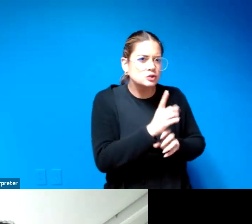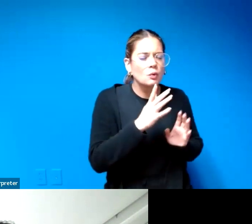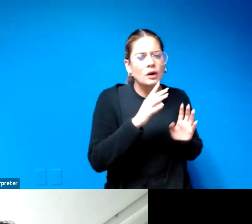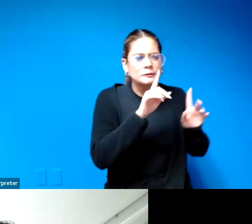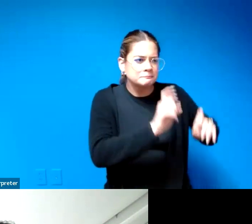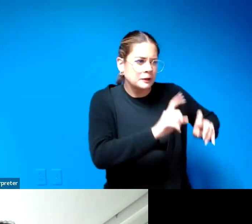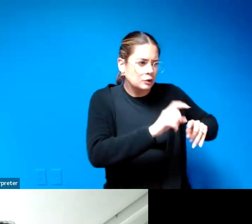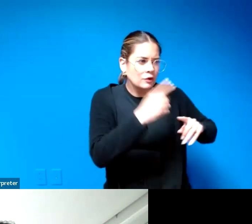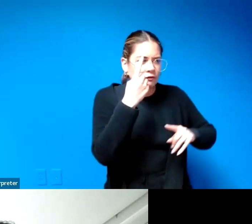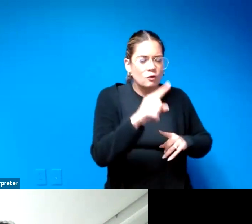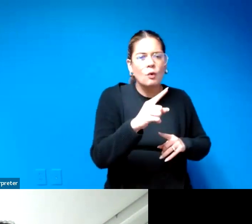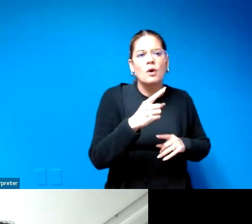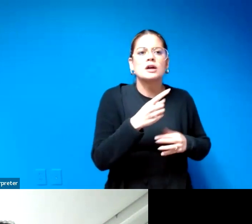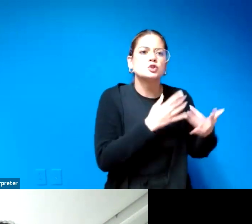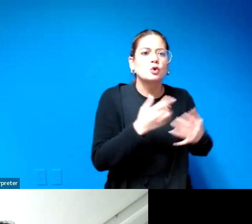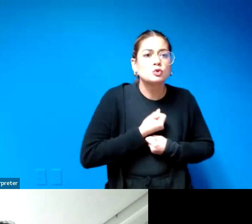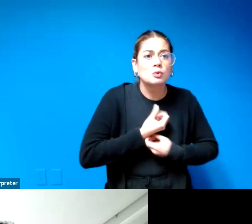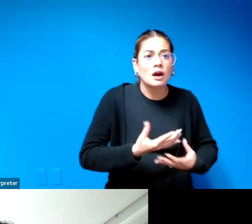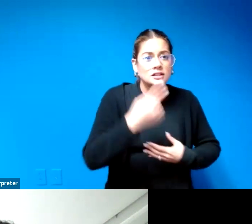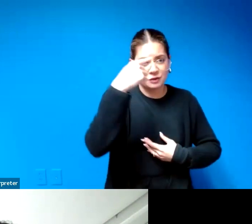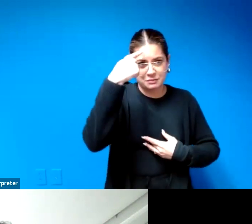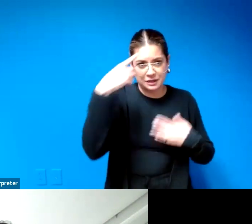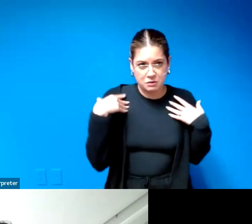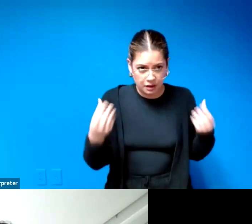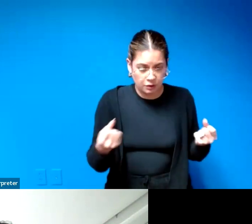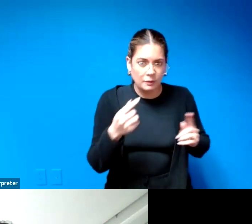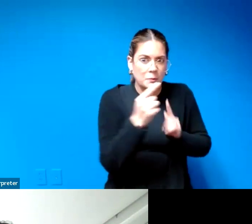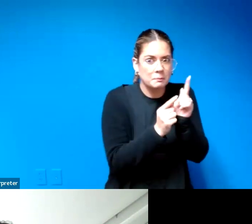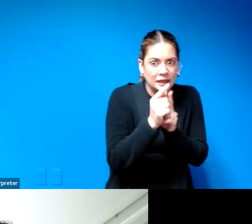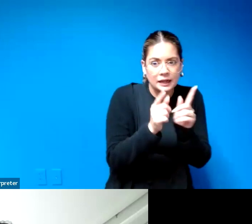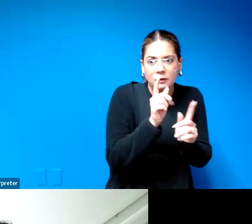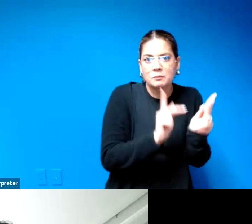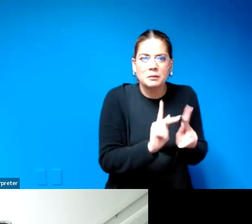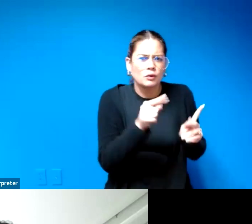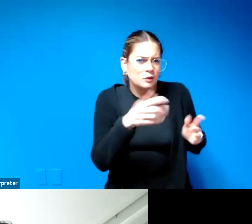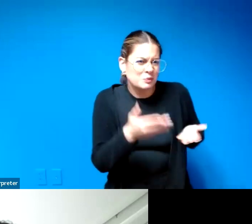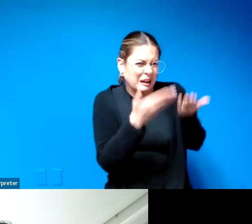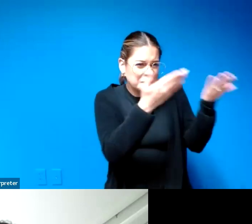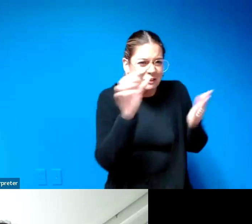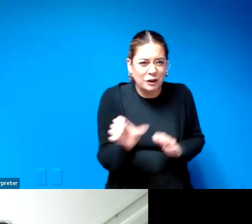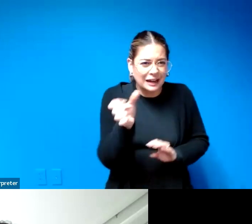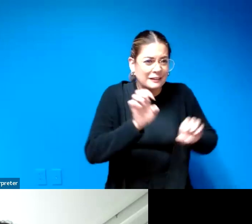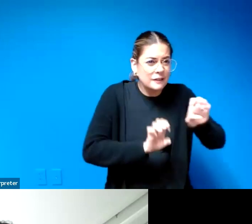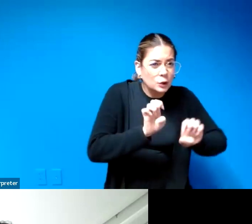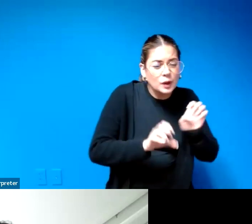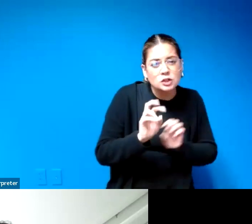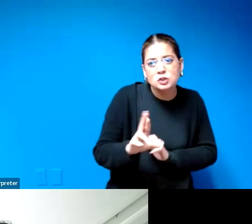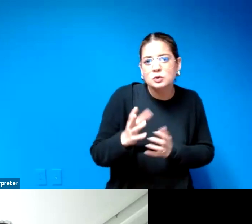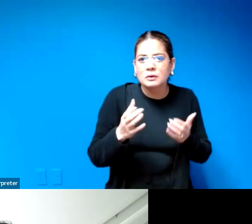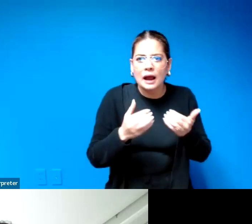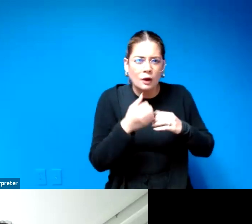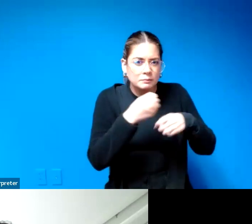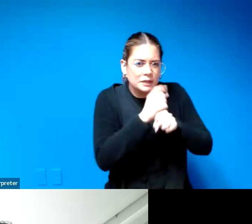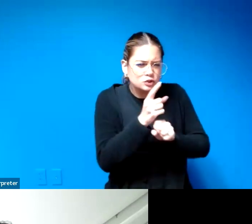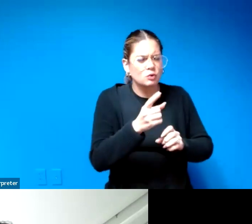when they meet with folks in a clinic or a health setting. And if you have any recommendations for assessment or kind of how to holistically think